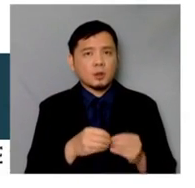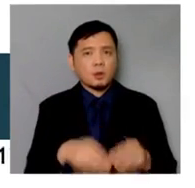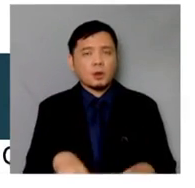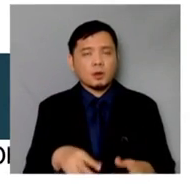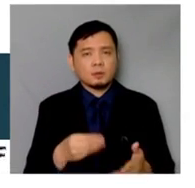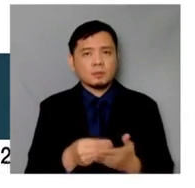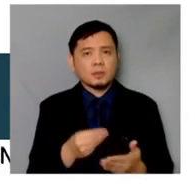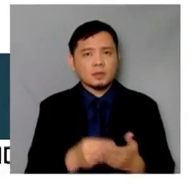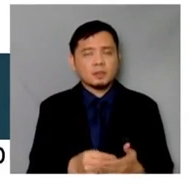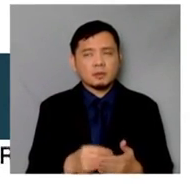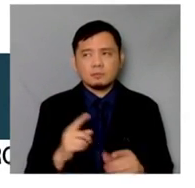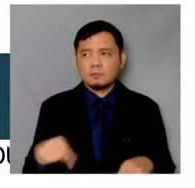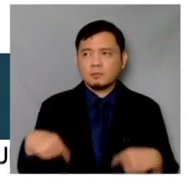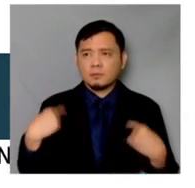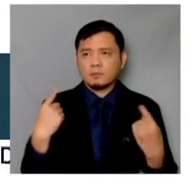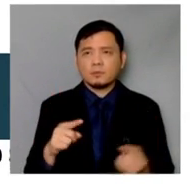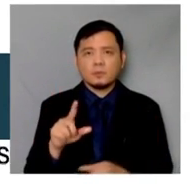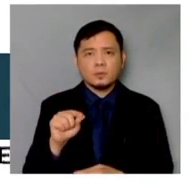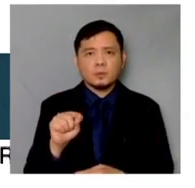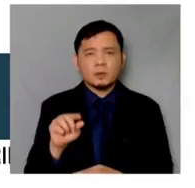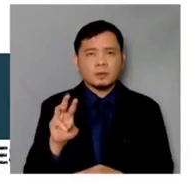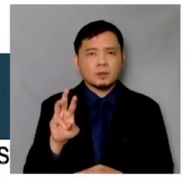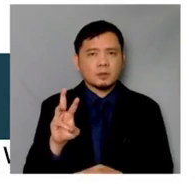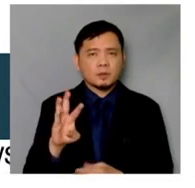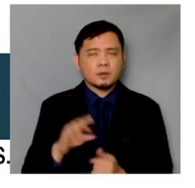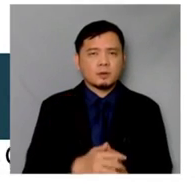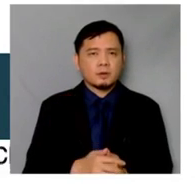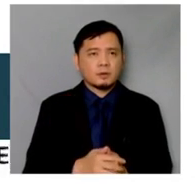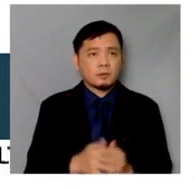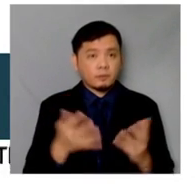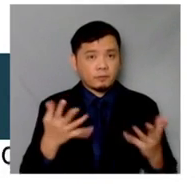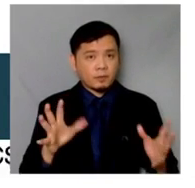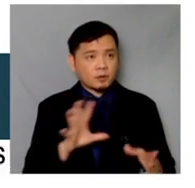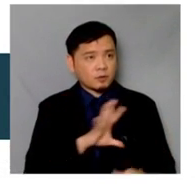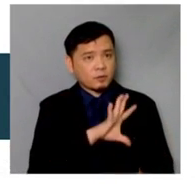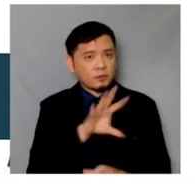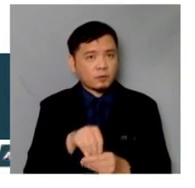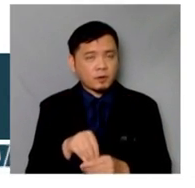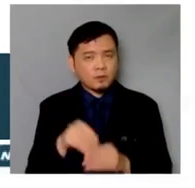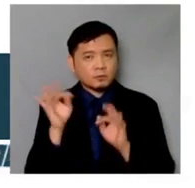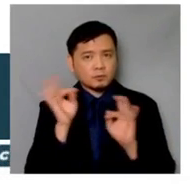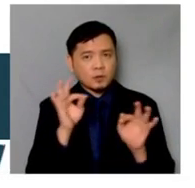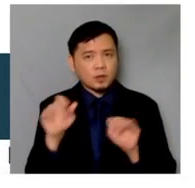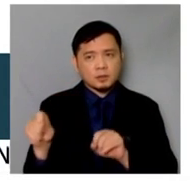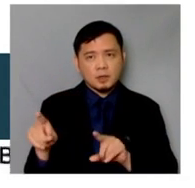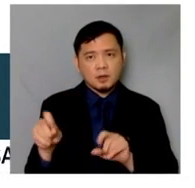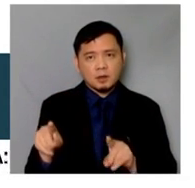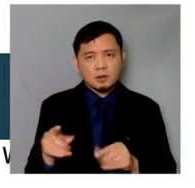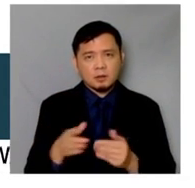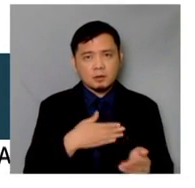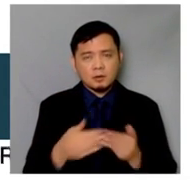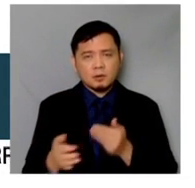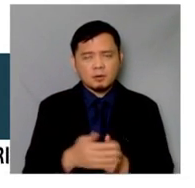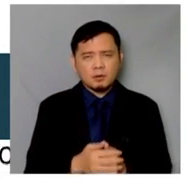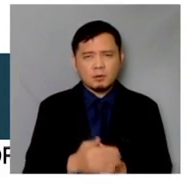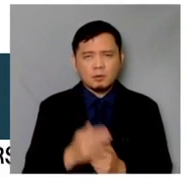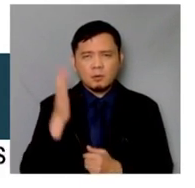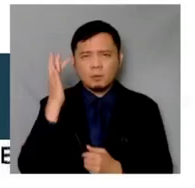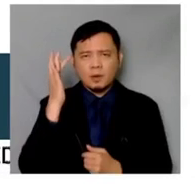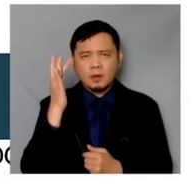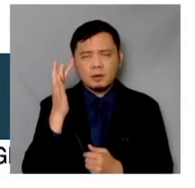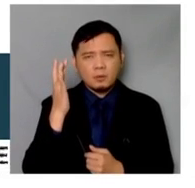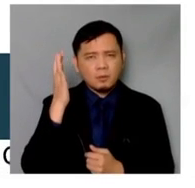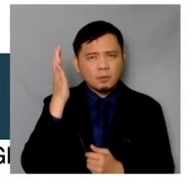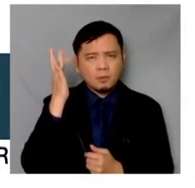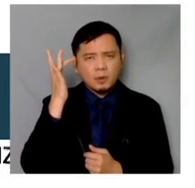2016. He was implicated in the drug trade anyway, so why would he make those claims in